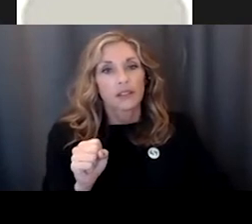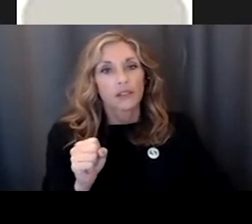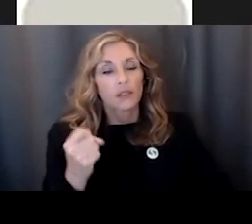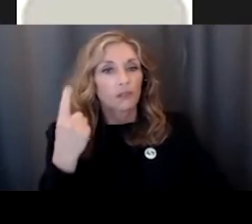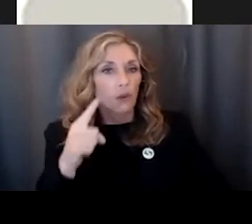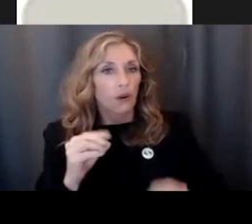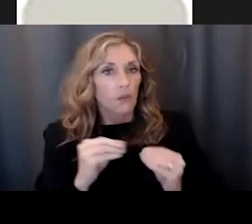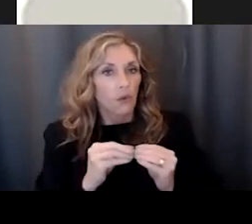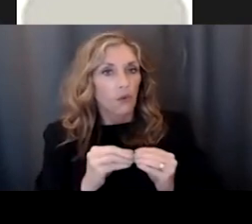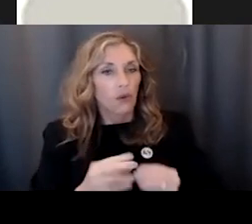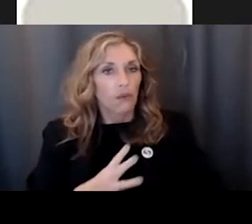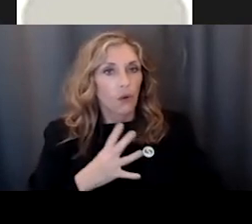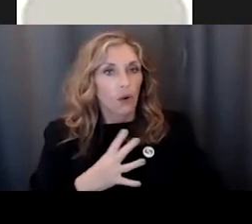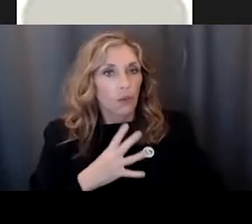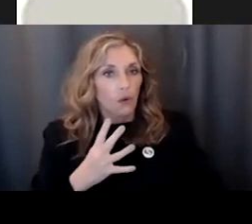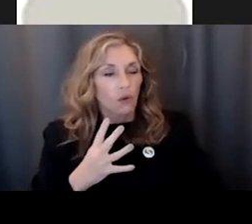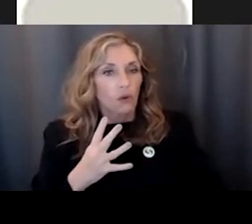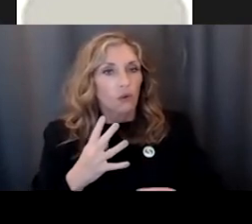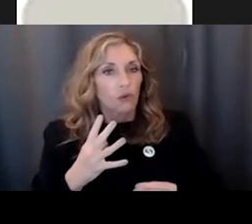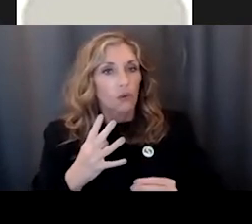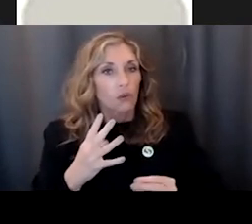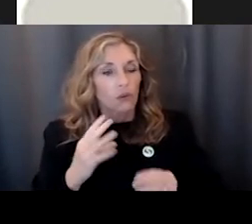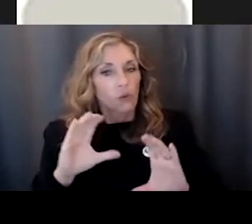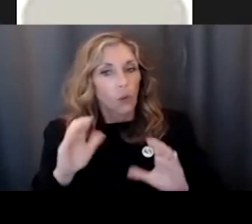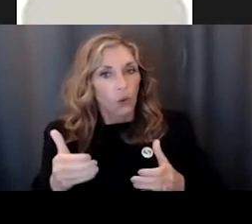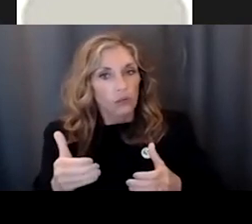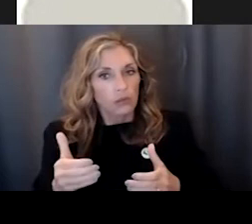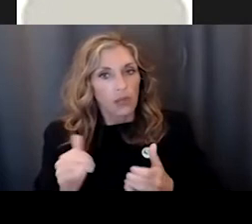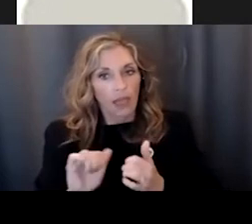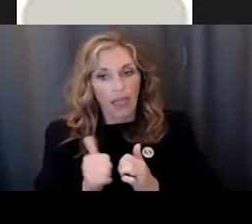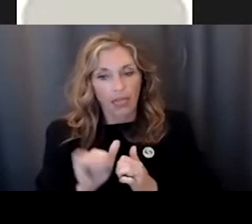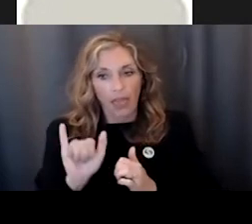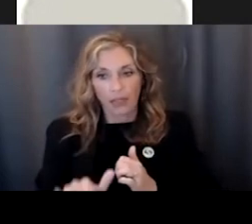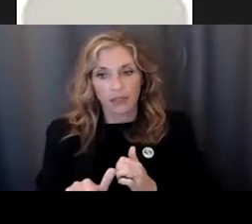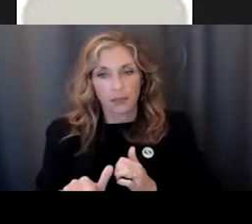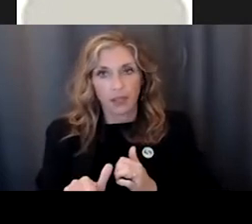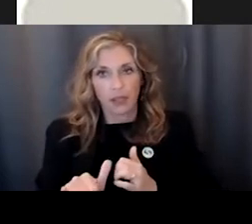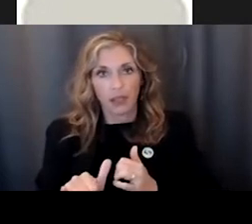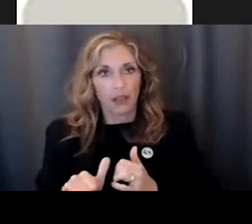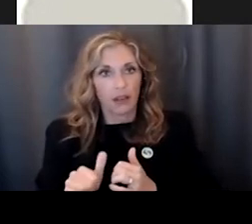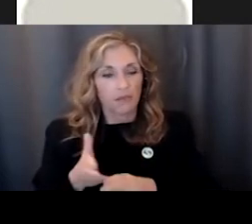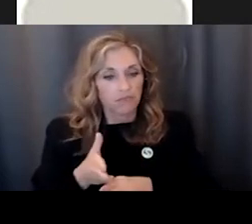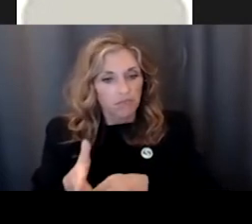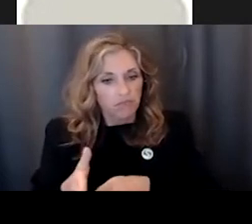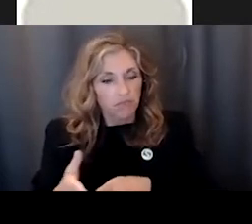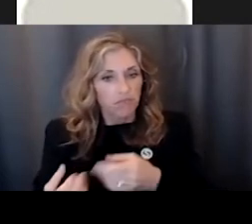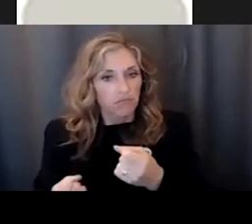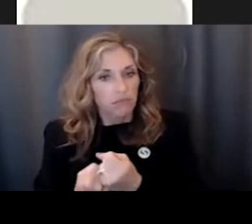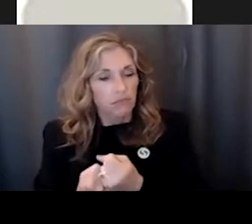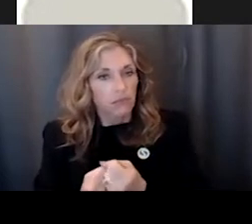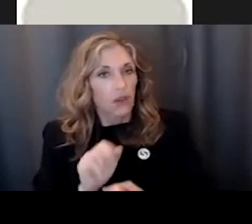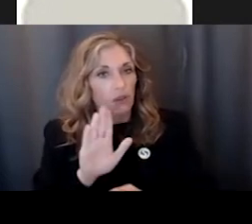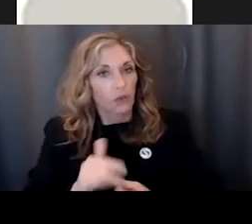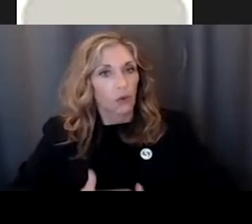more formal course, and how that has been a cornerstone of your life, but reminding us of the informal